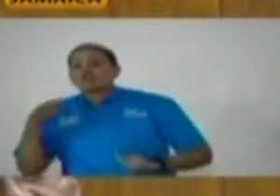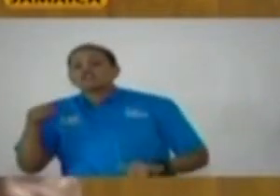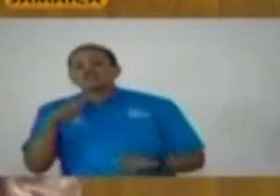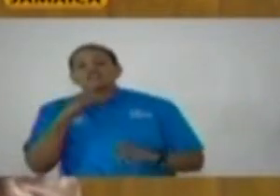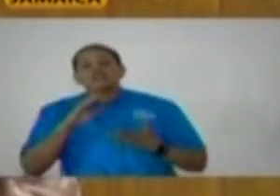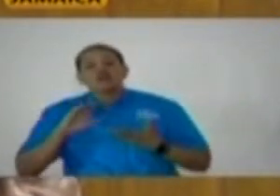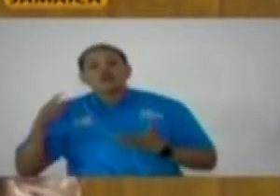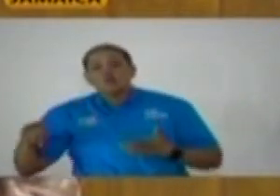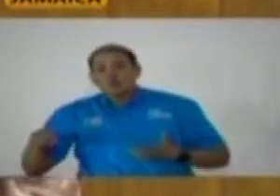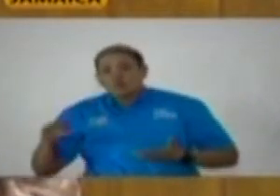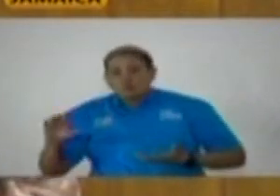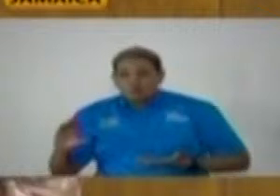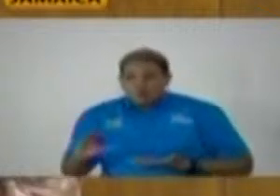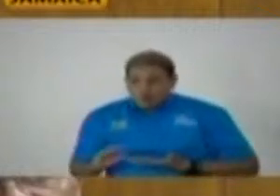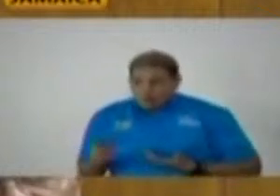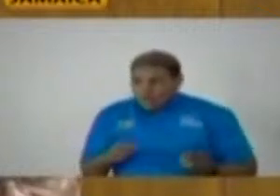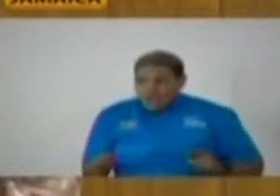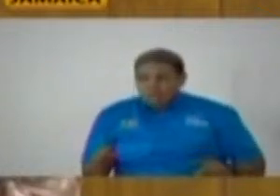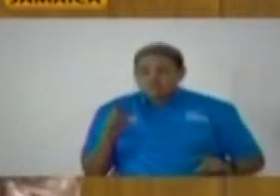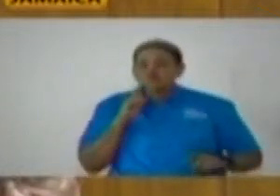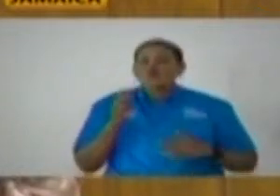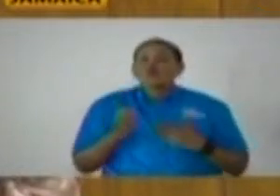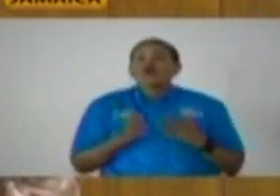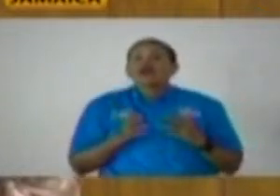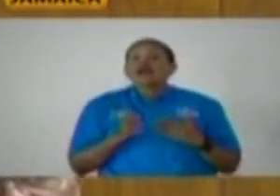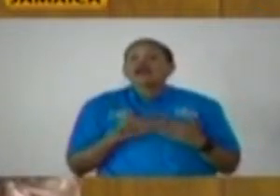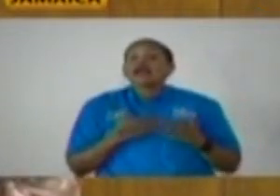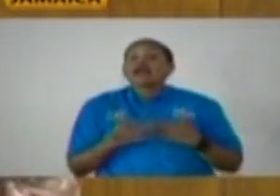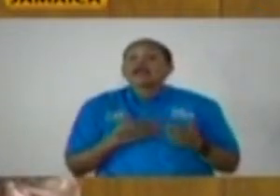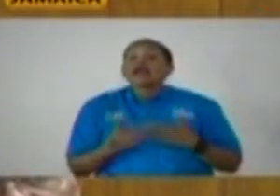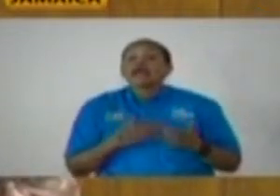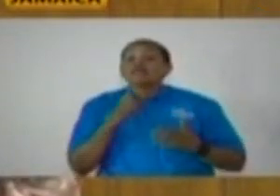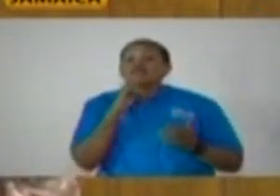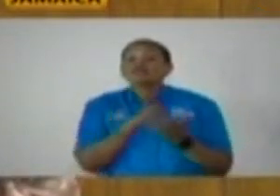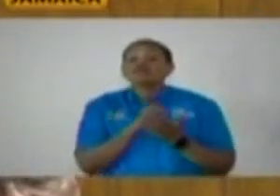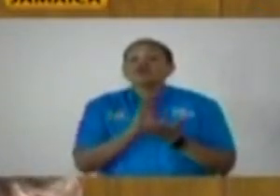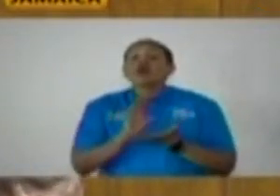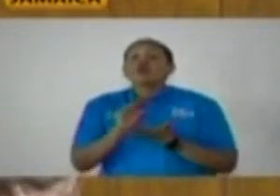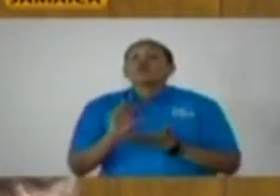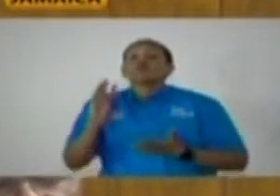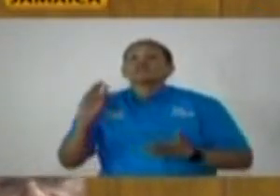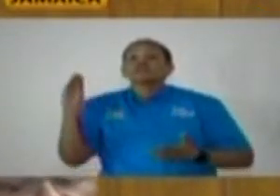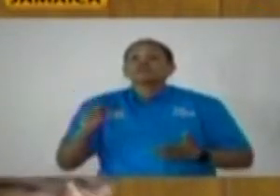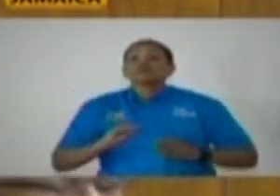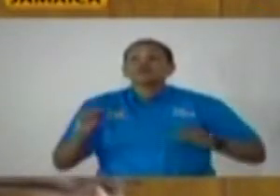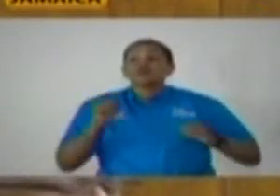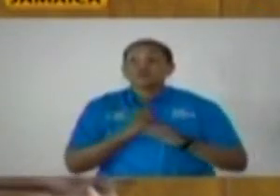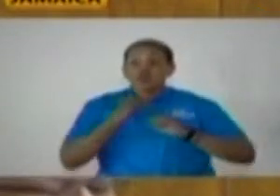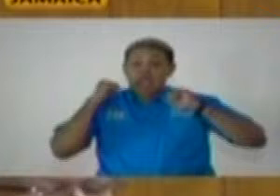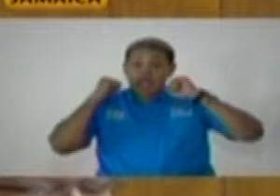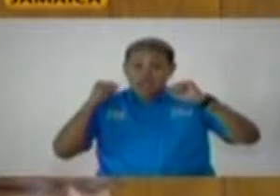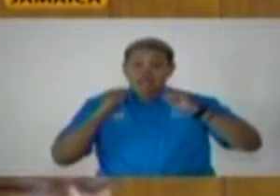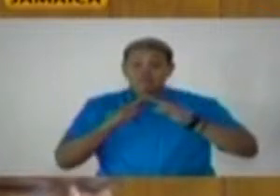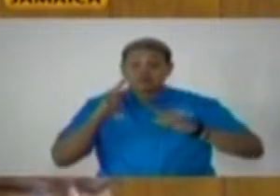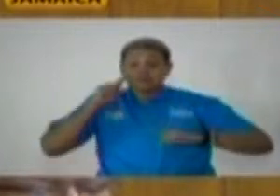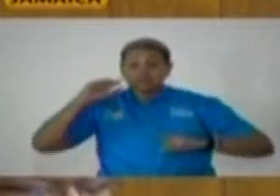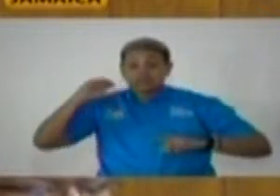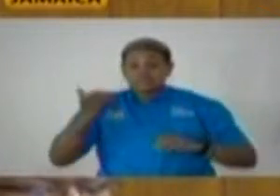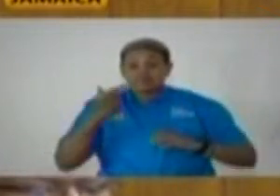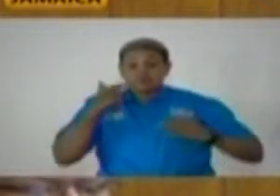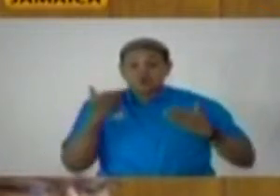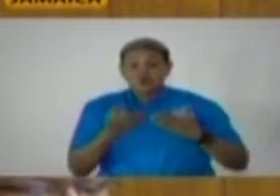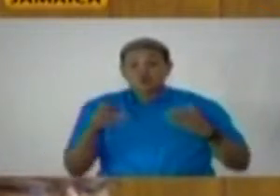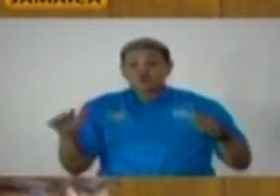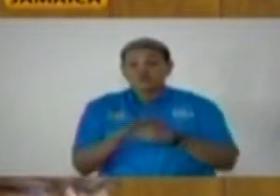the bottom. So even with the record low 6% unemployment rate and seemingly being close to